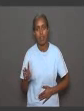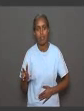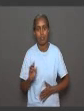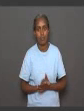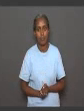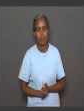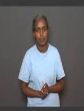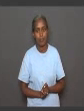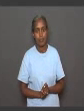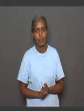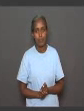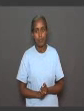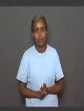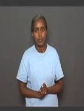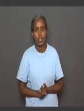-1/2.